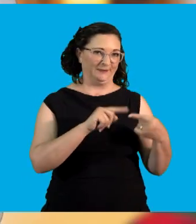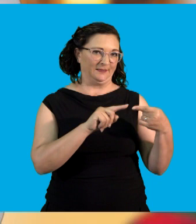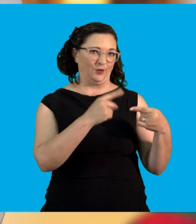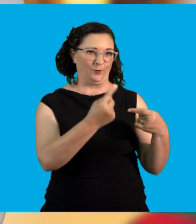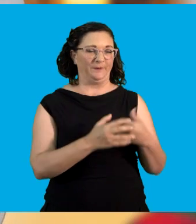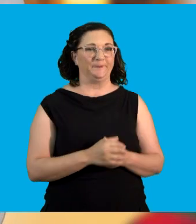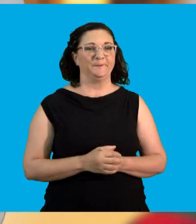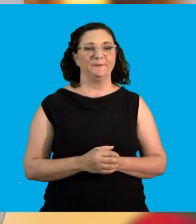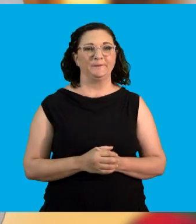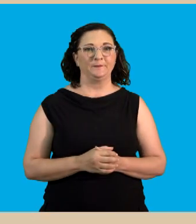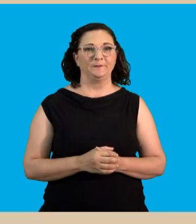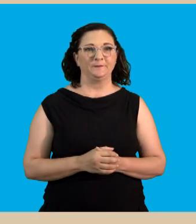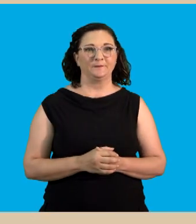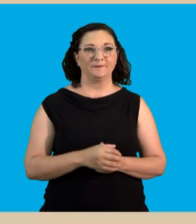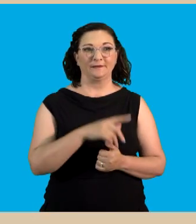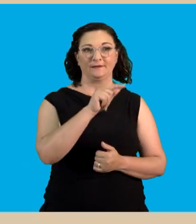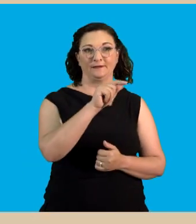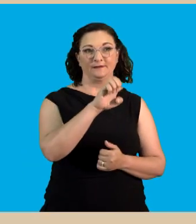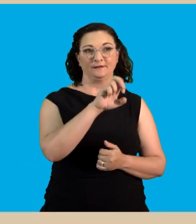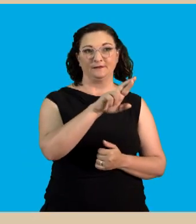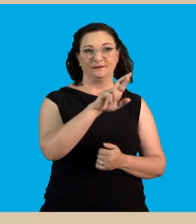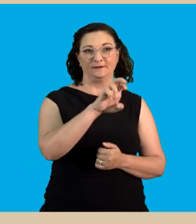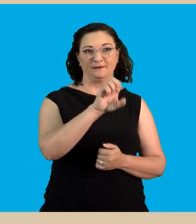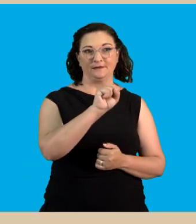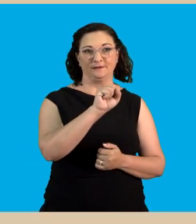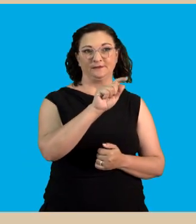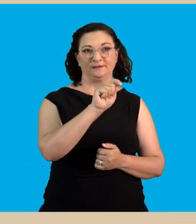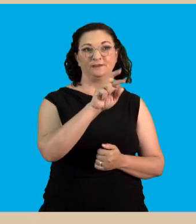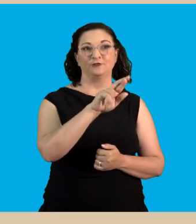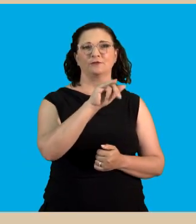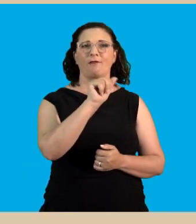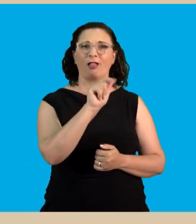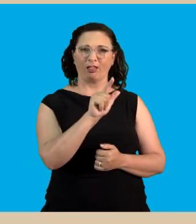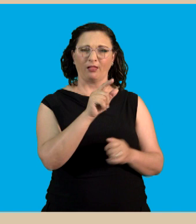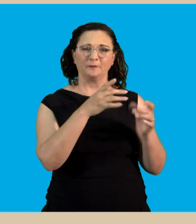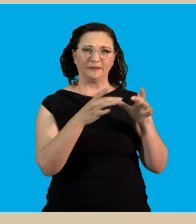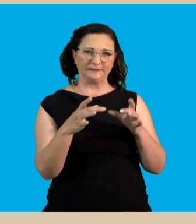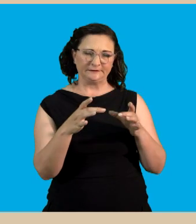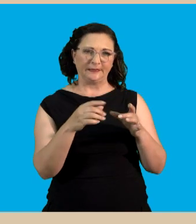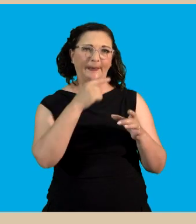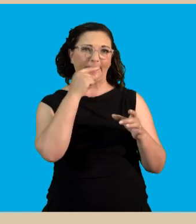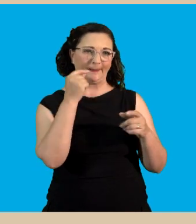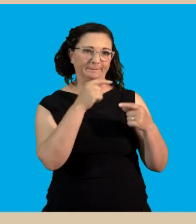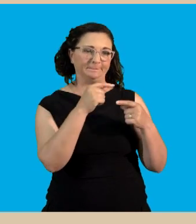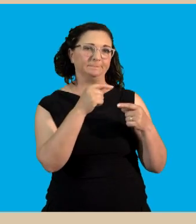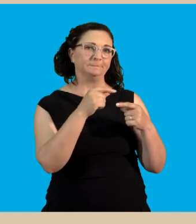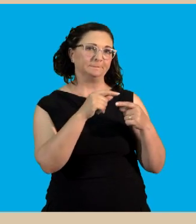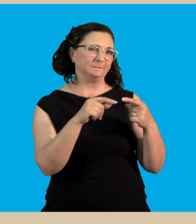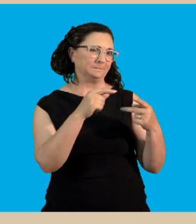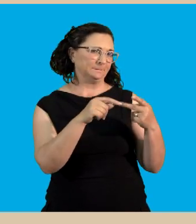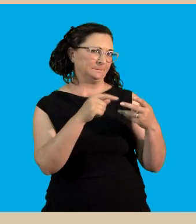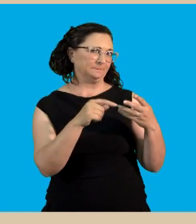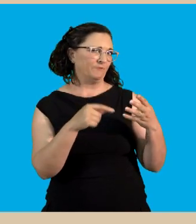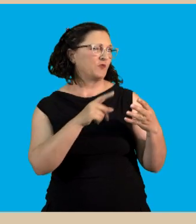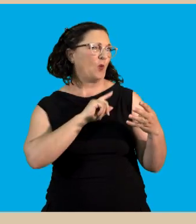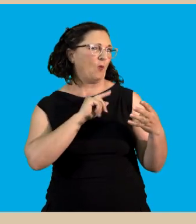says, name the terrestrial planets and explain why they have these